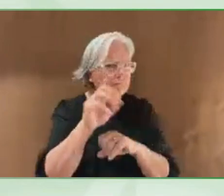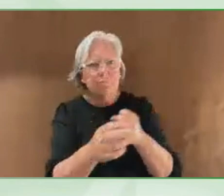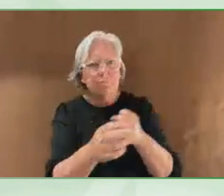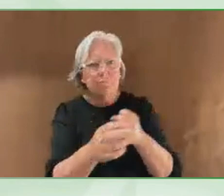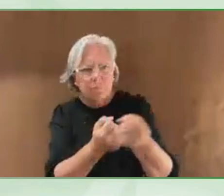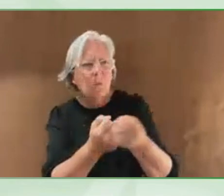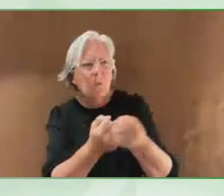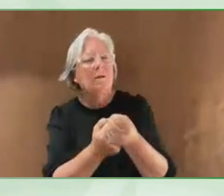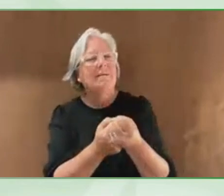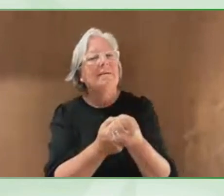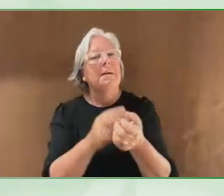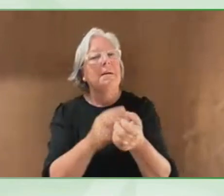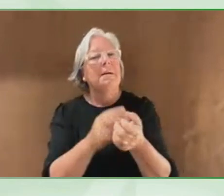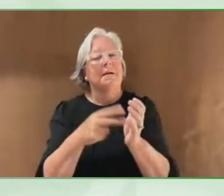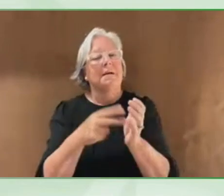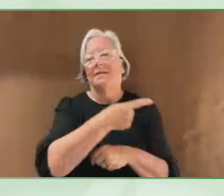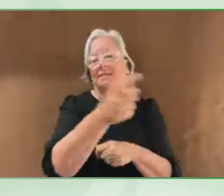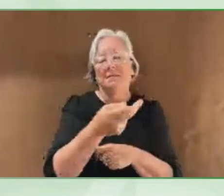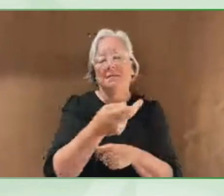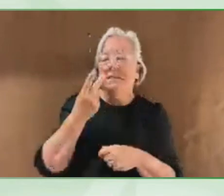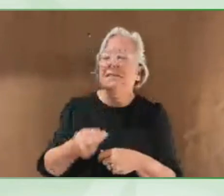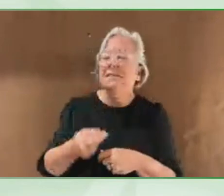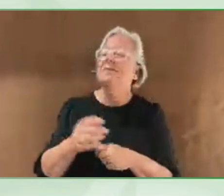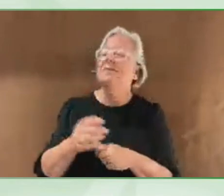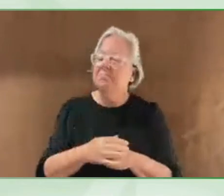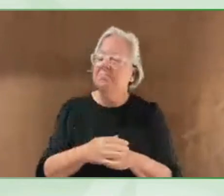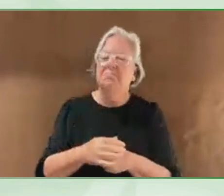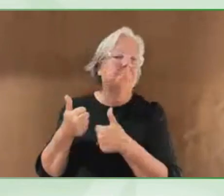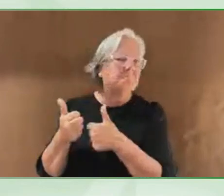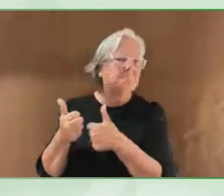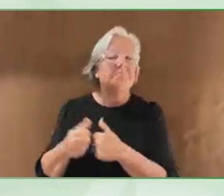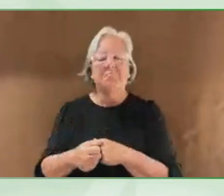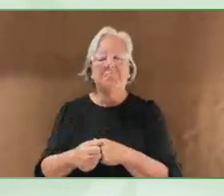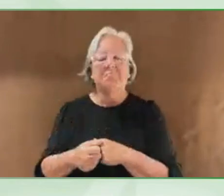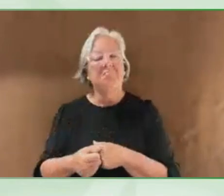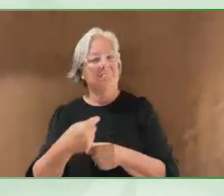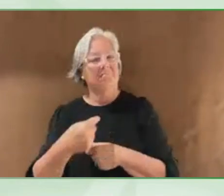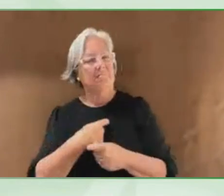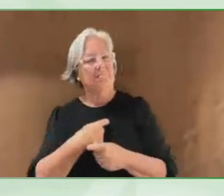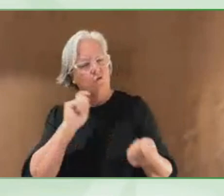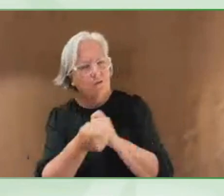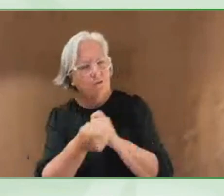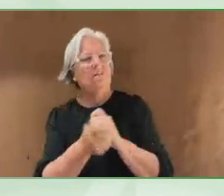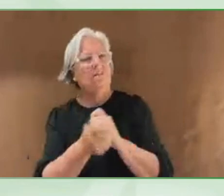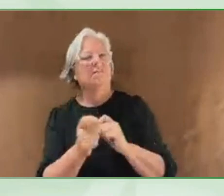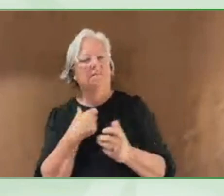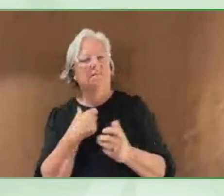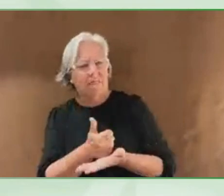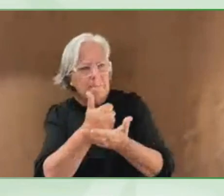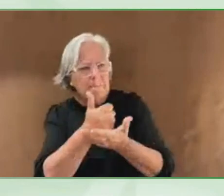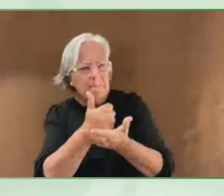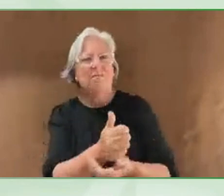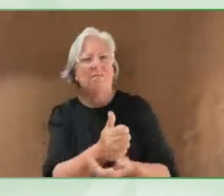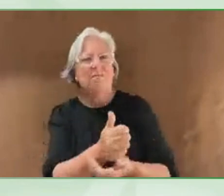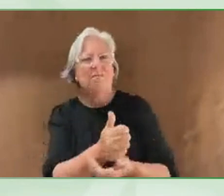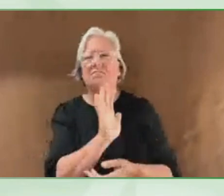make changes and you make differences, and then you provide support networks as well, when there are also other issues